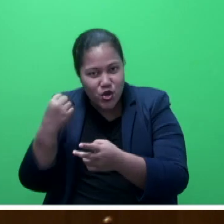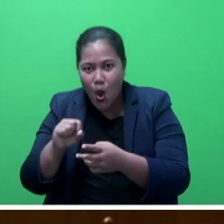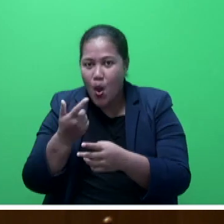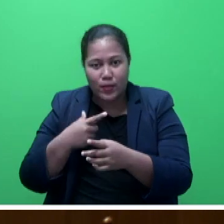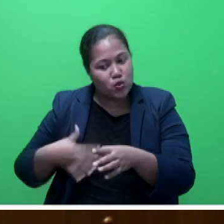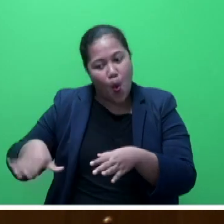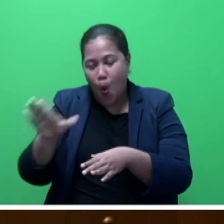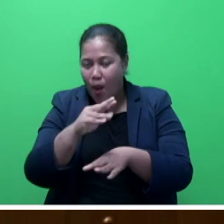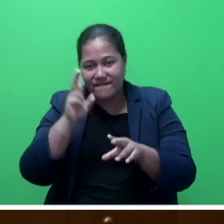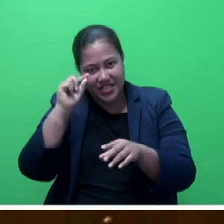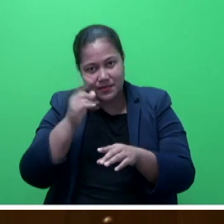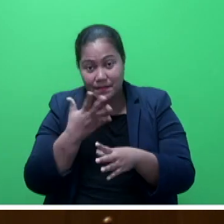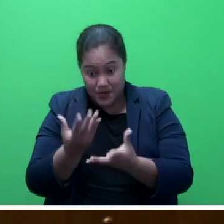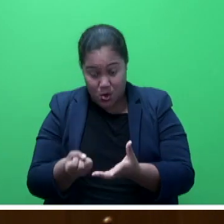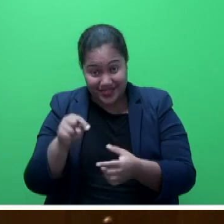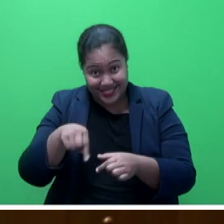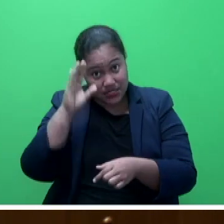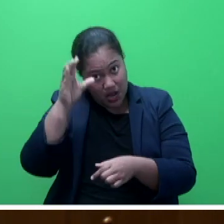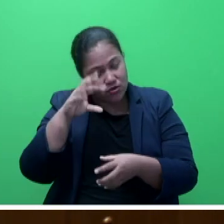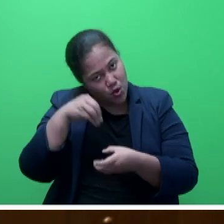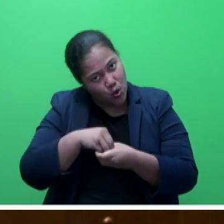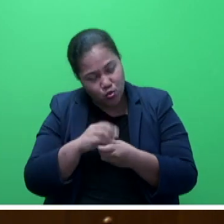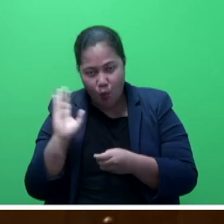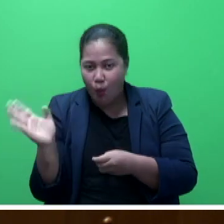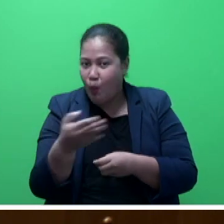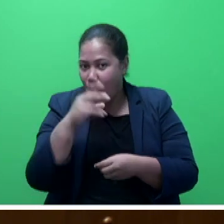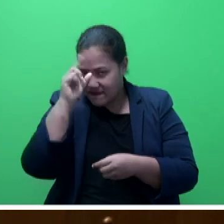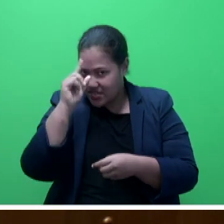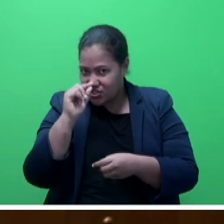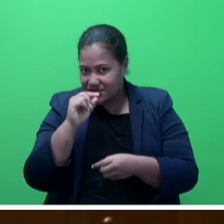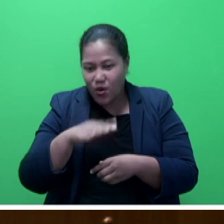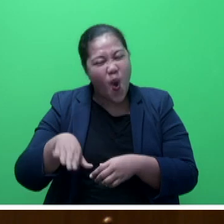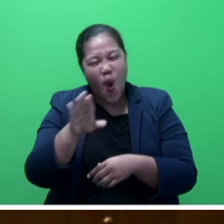Fijians. All Fijians are making a sacrifice.